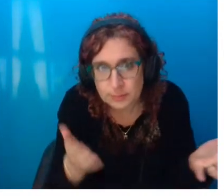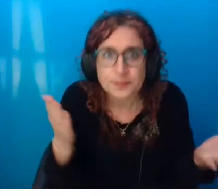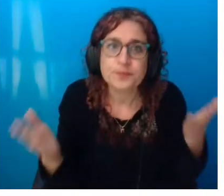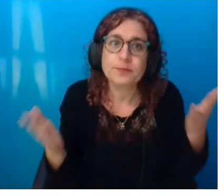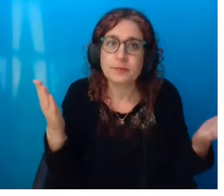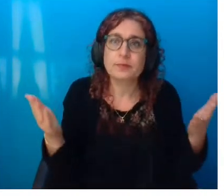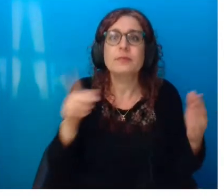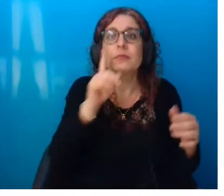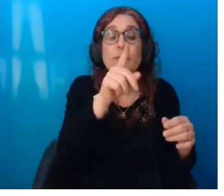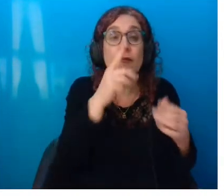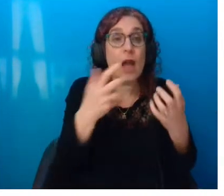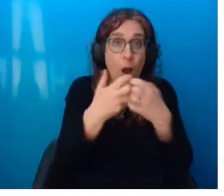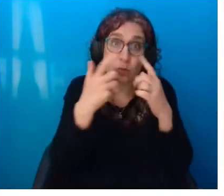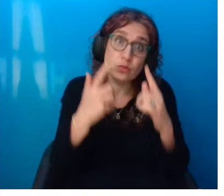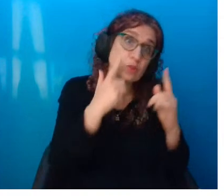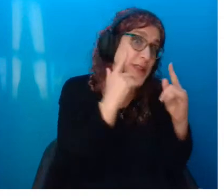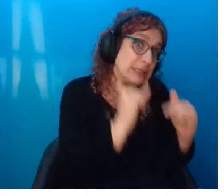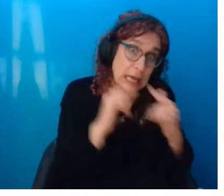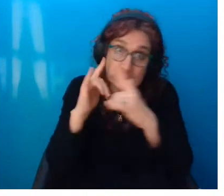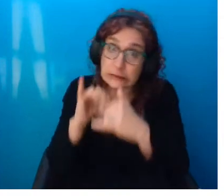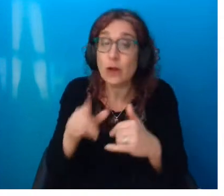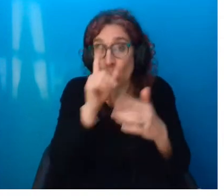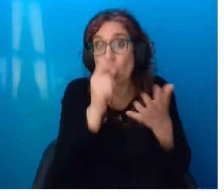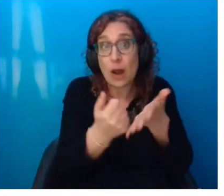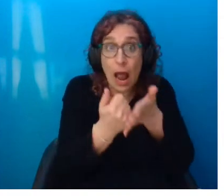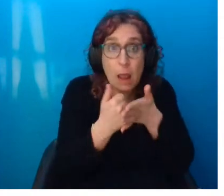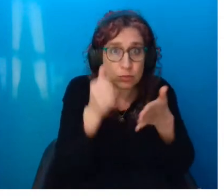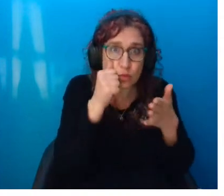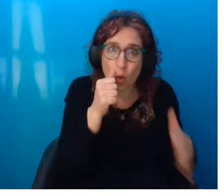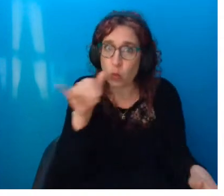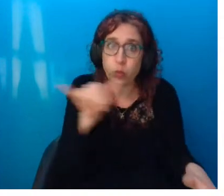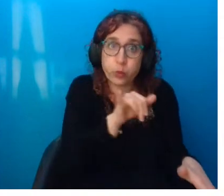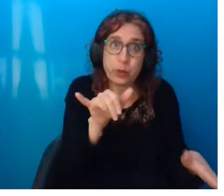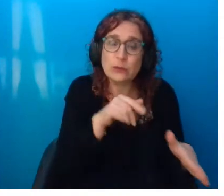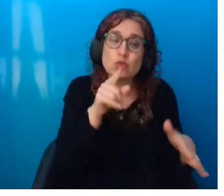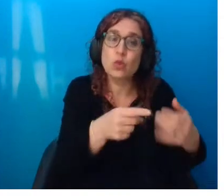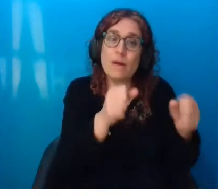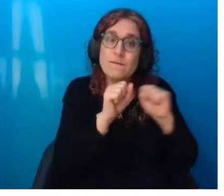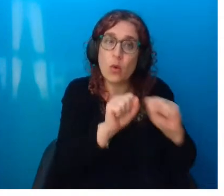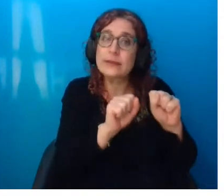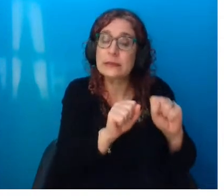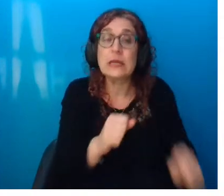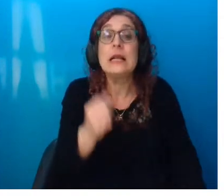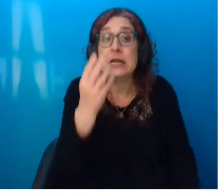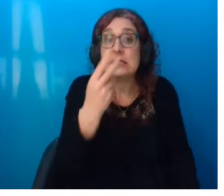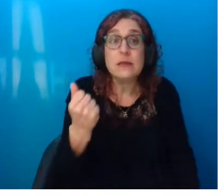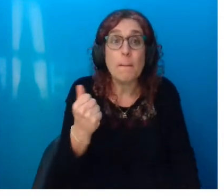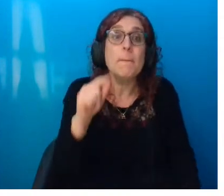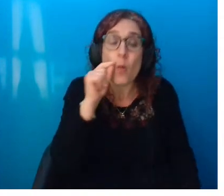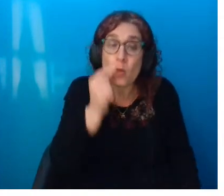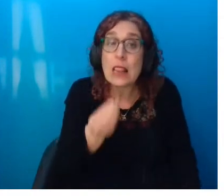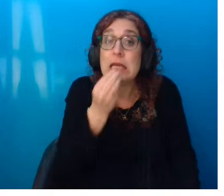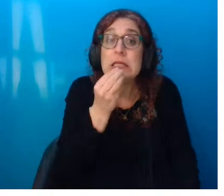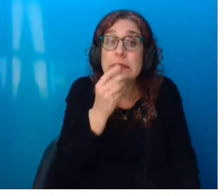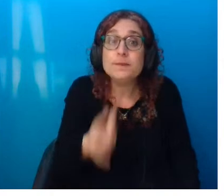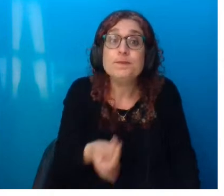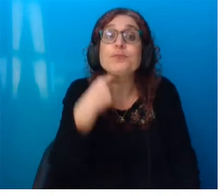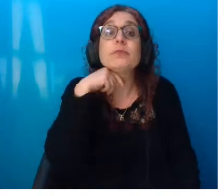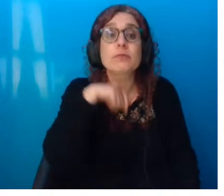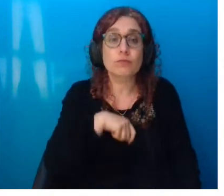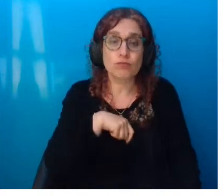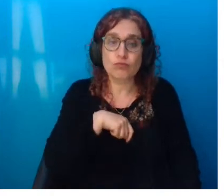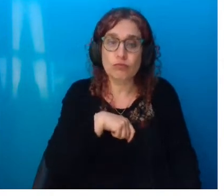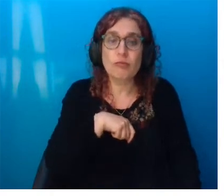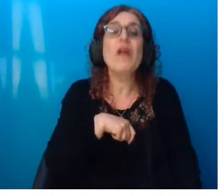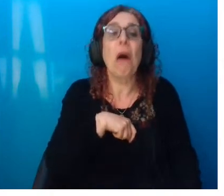One factor that will come into play is events. So sometimes patients will inadvertently ingest a food and find that they can tolerate it, and that information